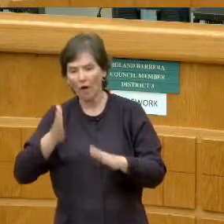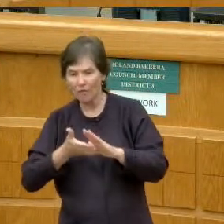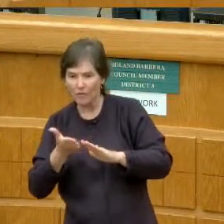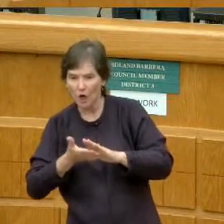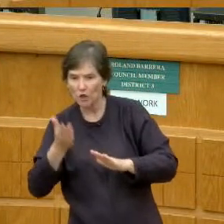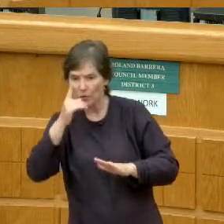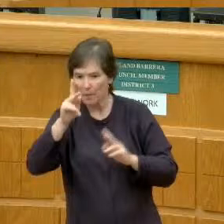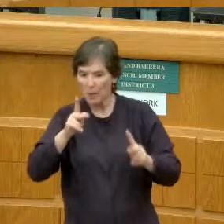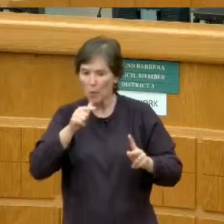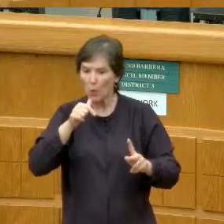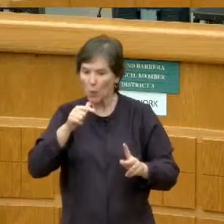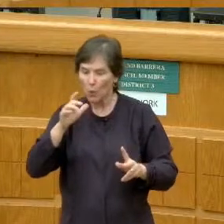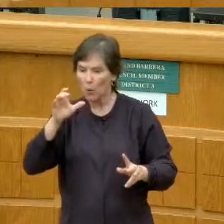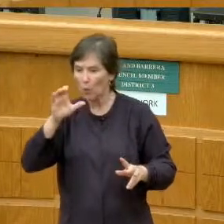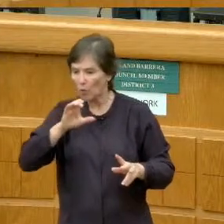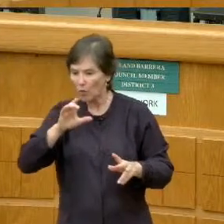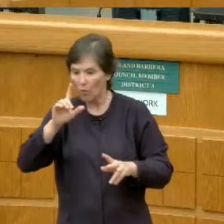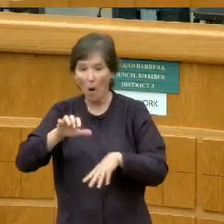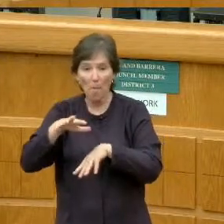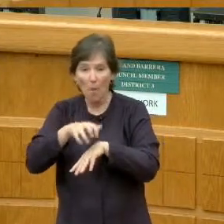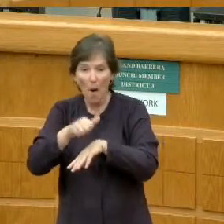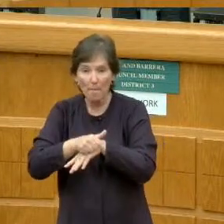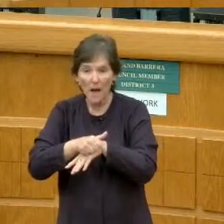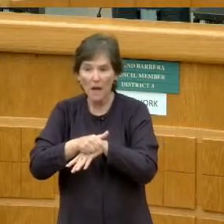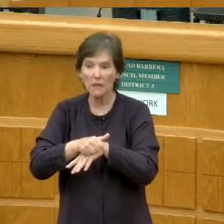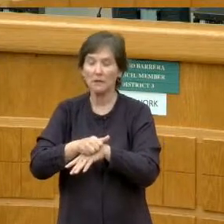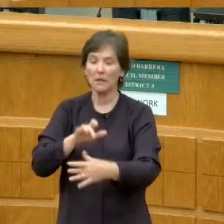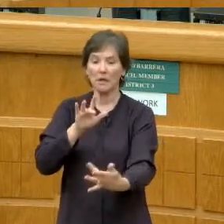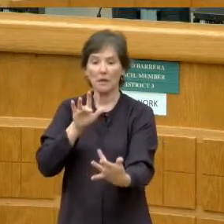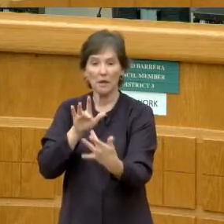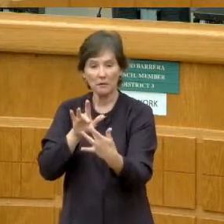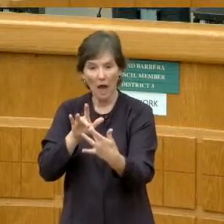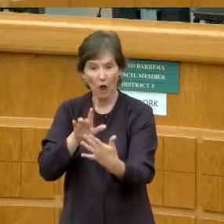that getting you to a nurse and having them talk to you, and